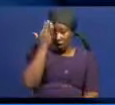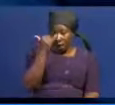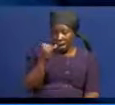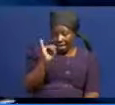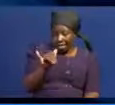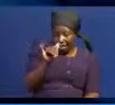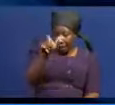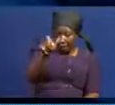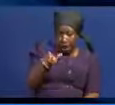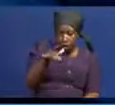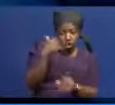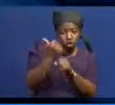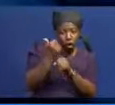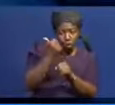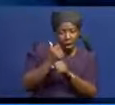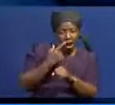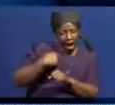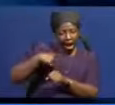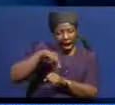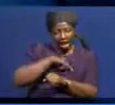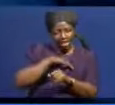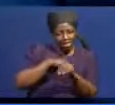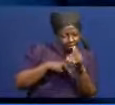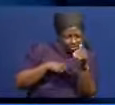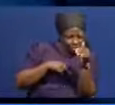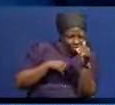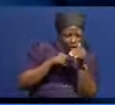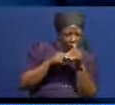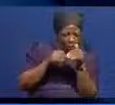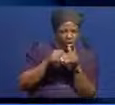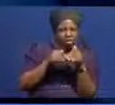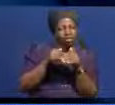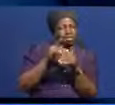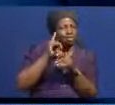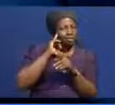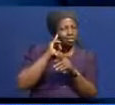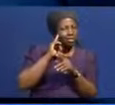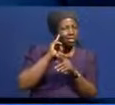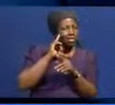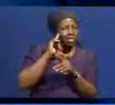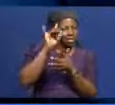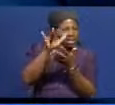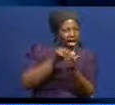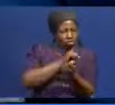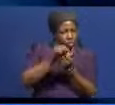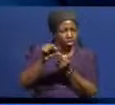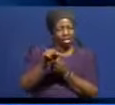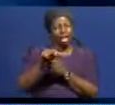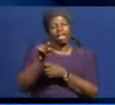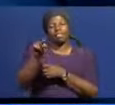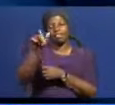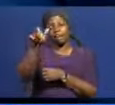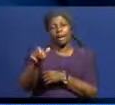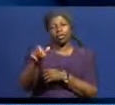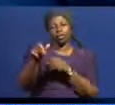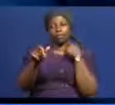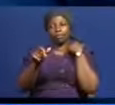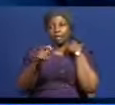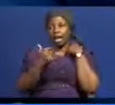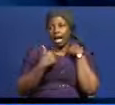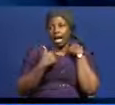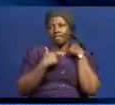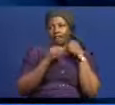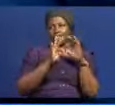one's career we are about maybe to ruin. And this person has